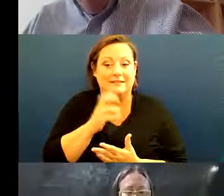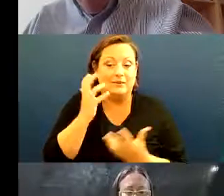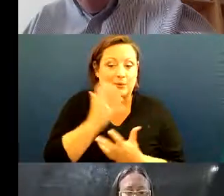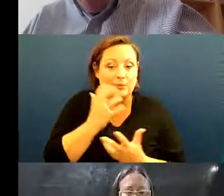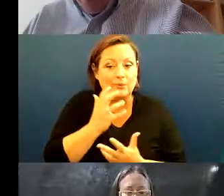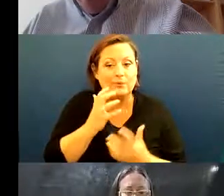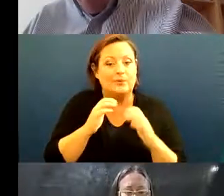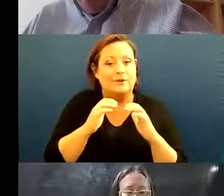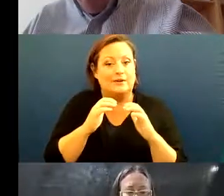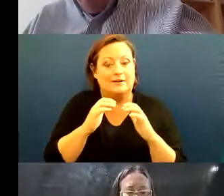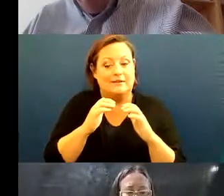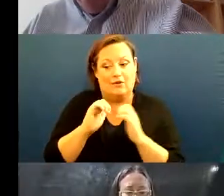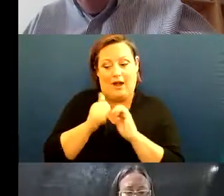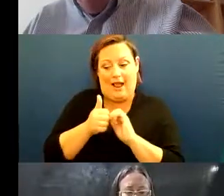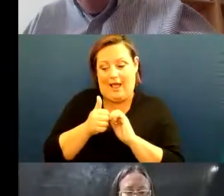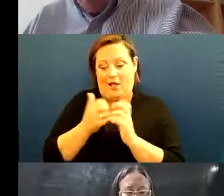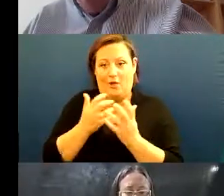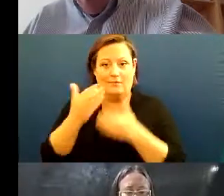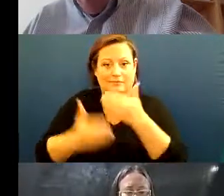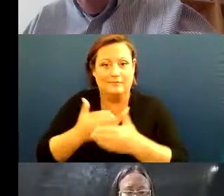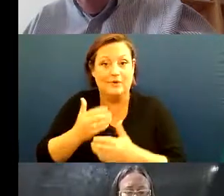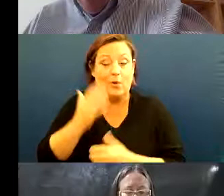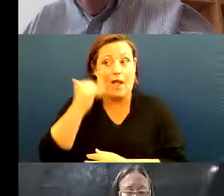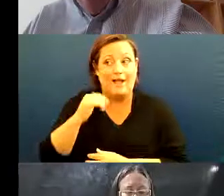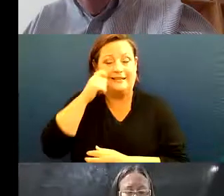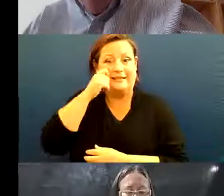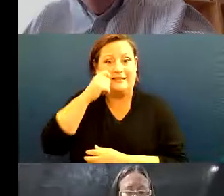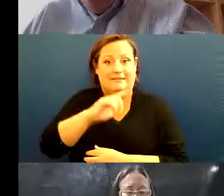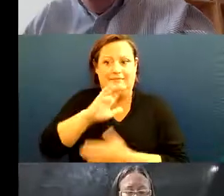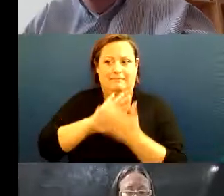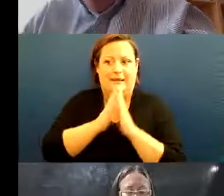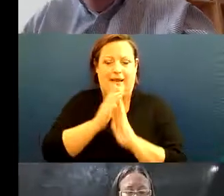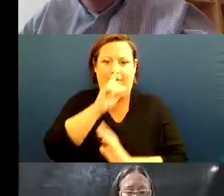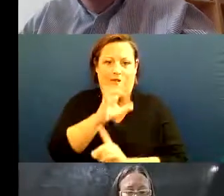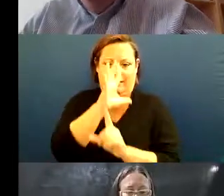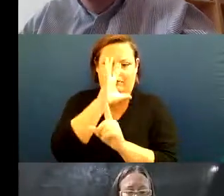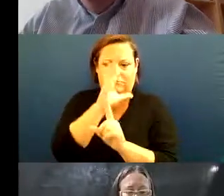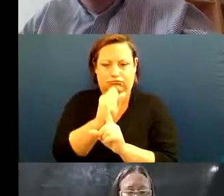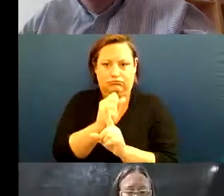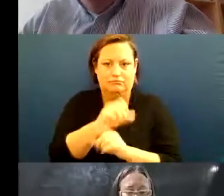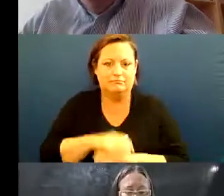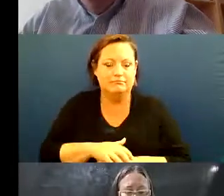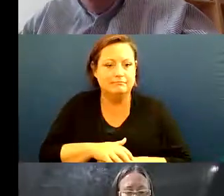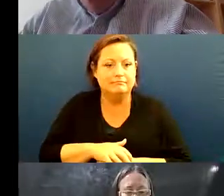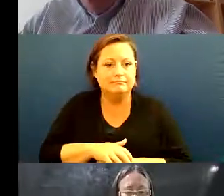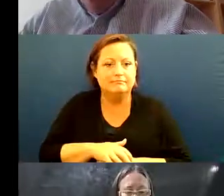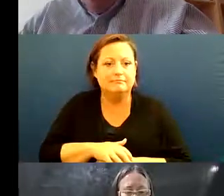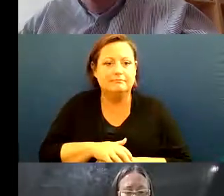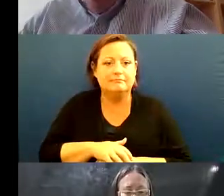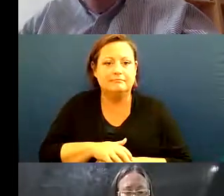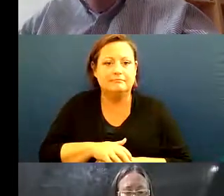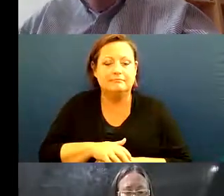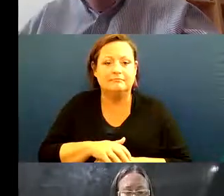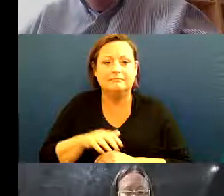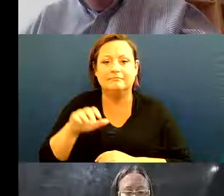Stu, because the skin turned out to be a very fascinating organ. So Stu,